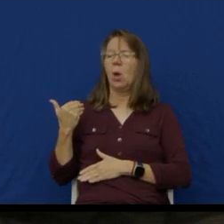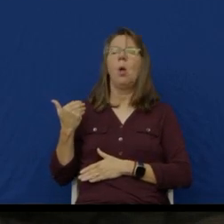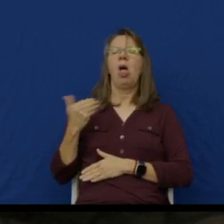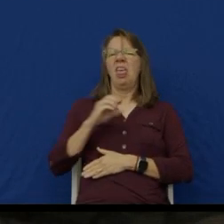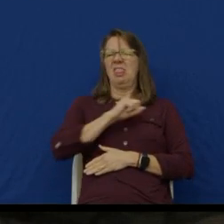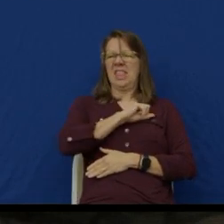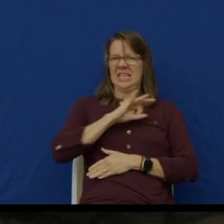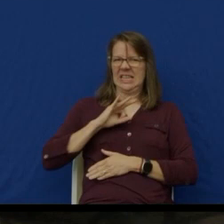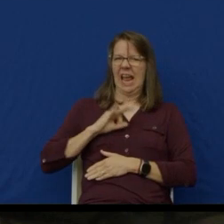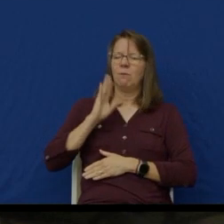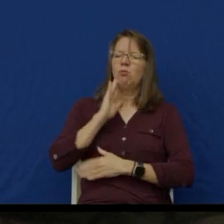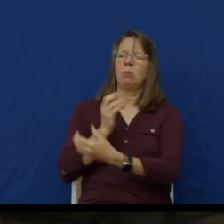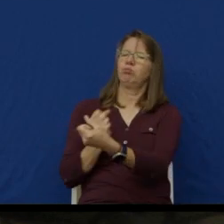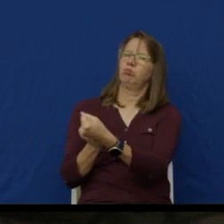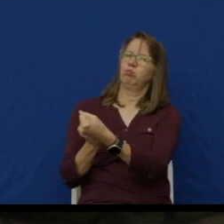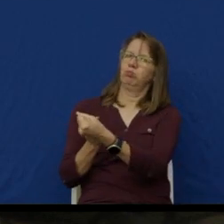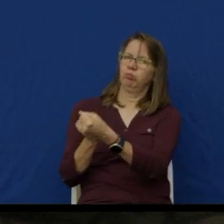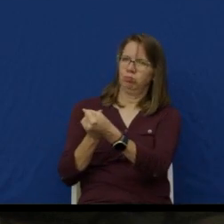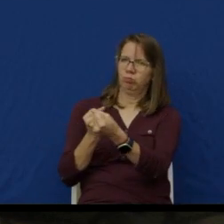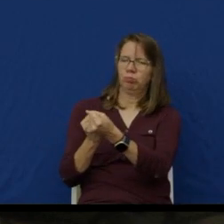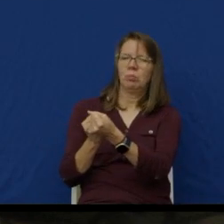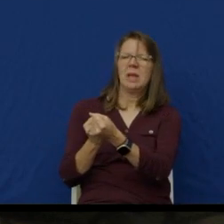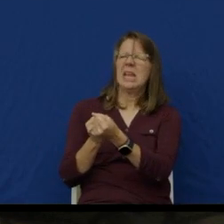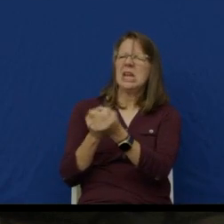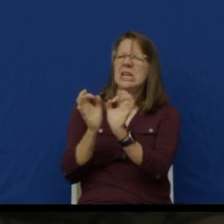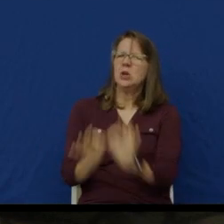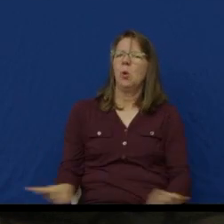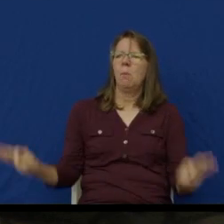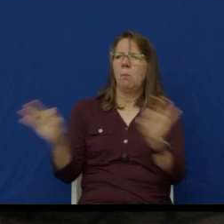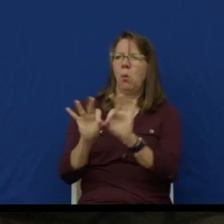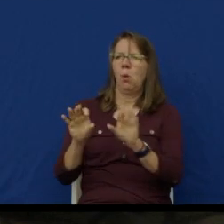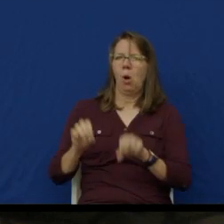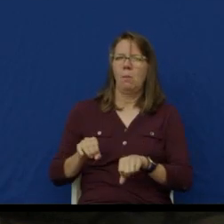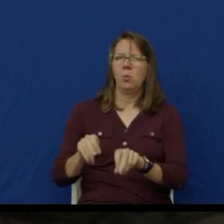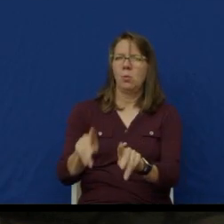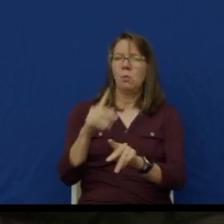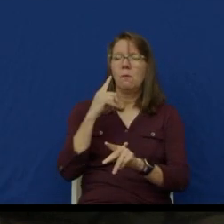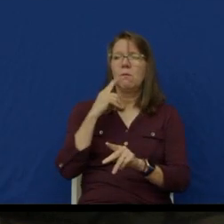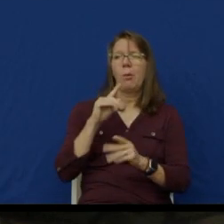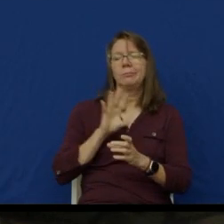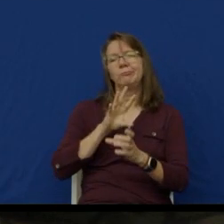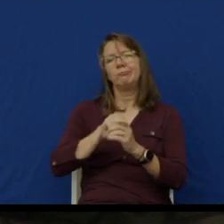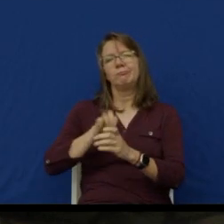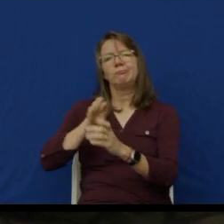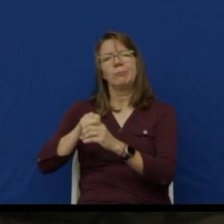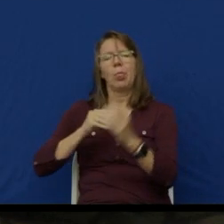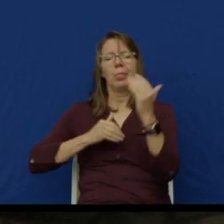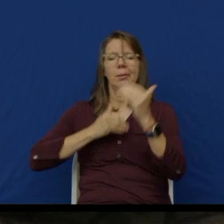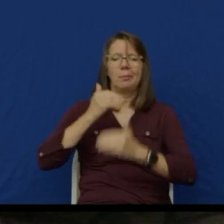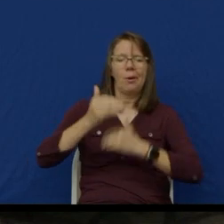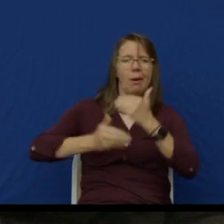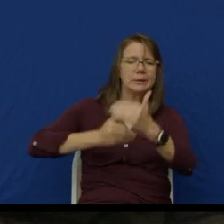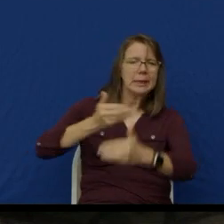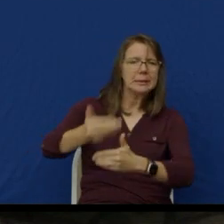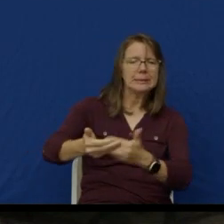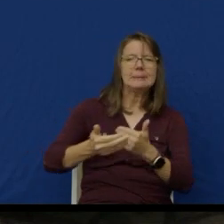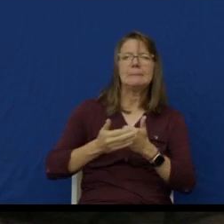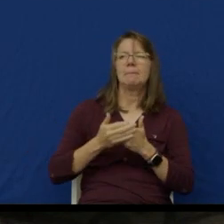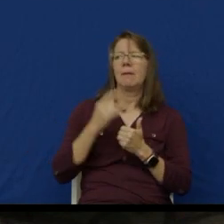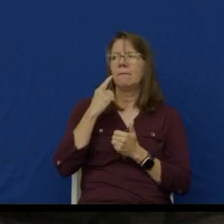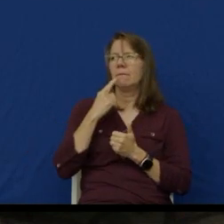and these are important opportunities to participate in due process and support due process